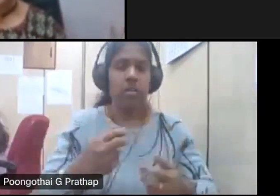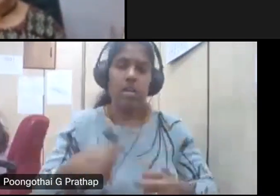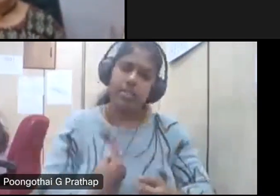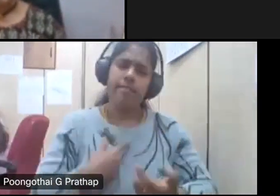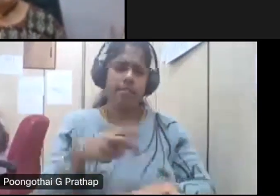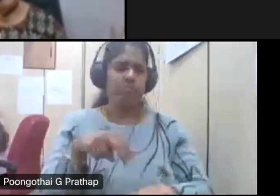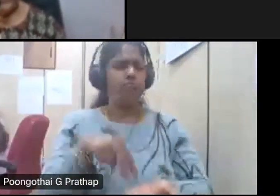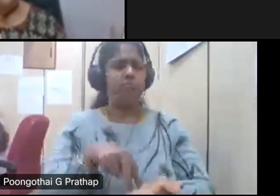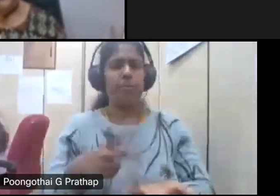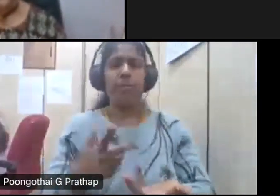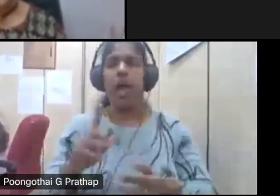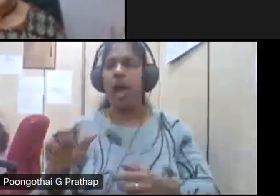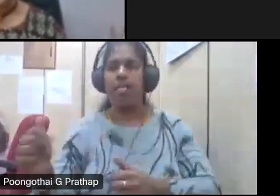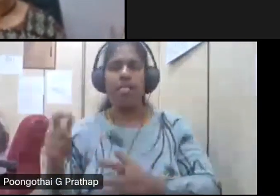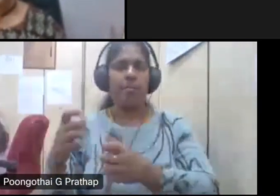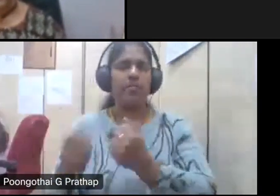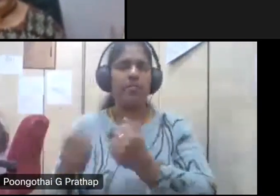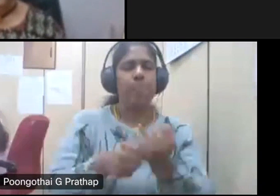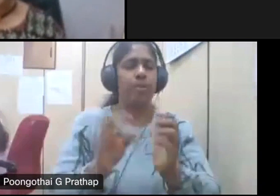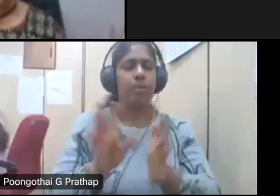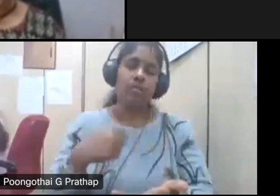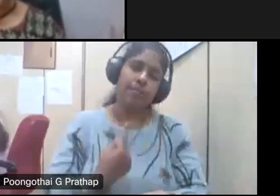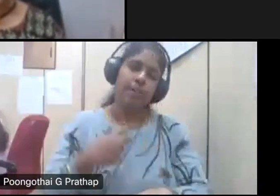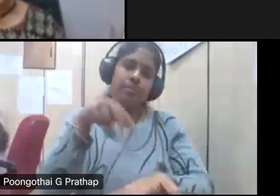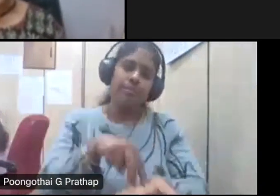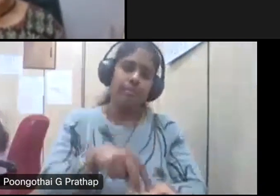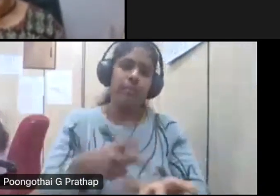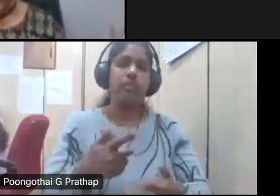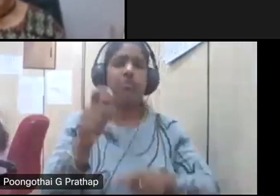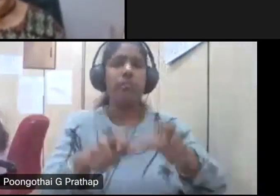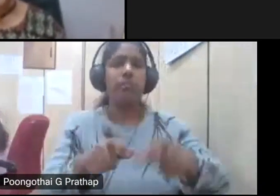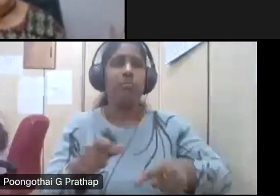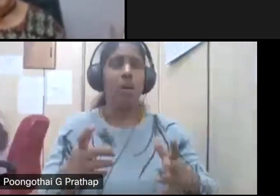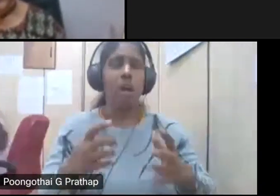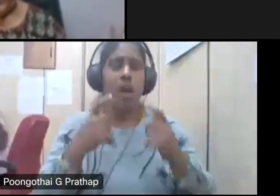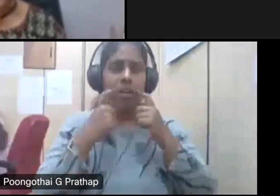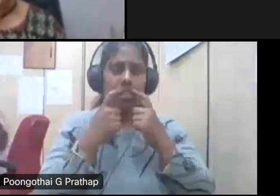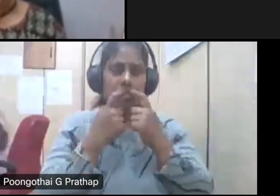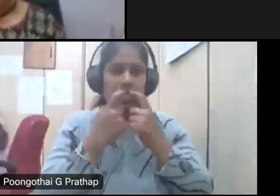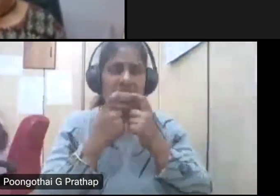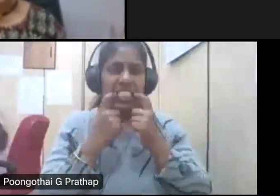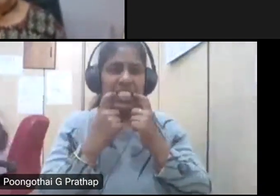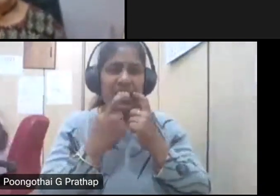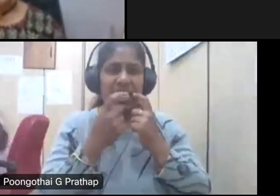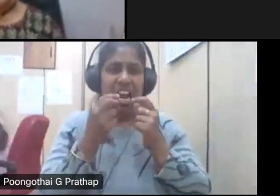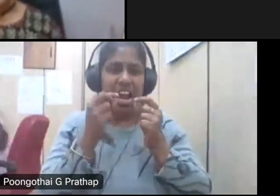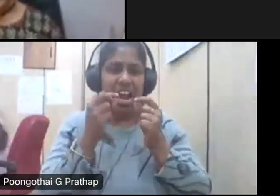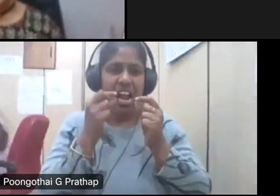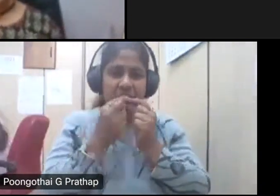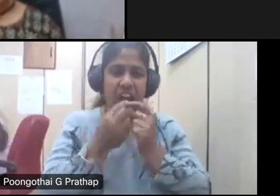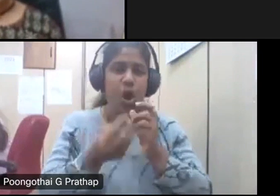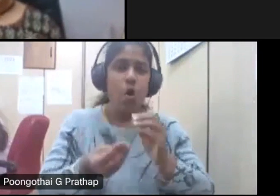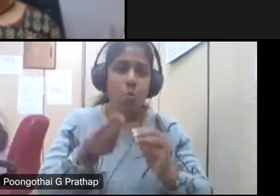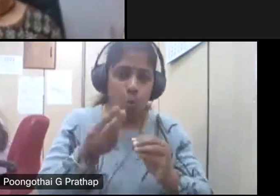gait. Delayed dentition, overcrowding of teeth, misaligned teeth are the common